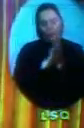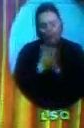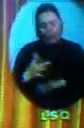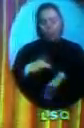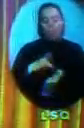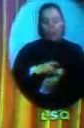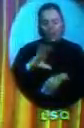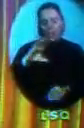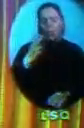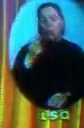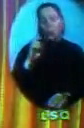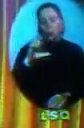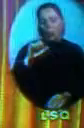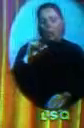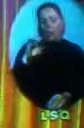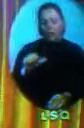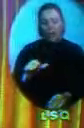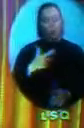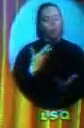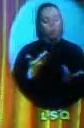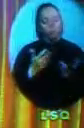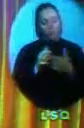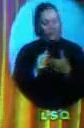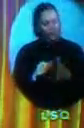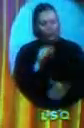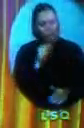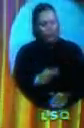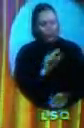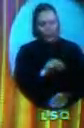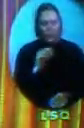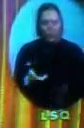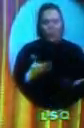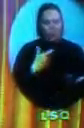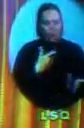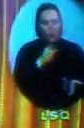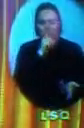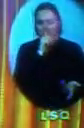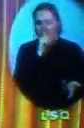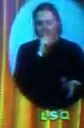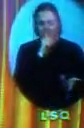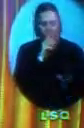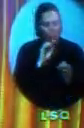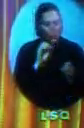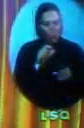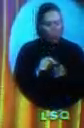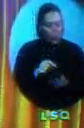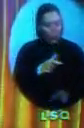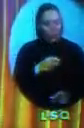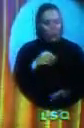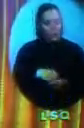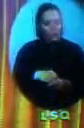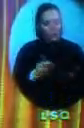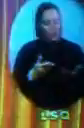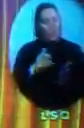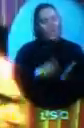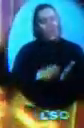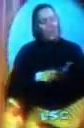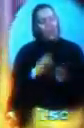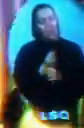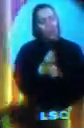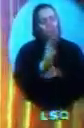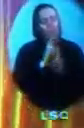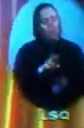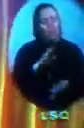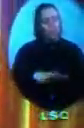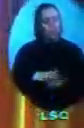government not showing leadership on this crisis? Why are we not hearing anything from the government on this issue? And when will the government report to Parliament and give us an update